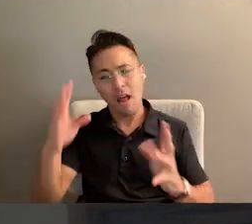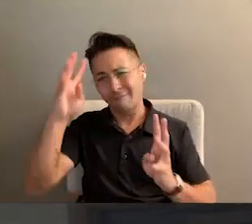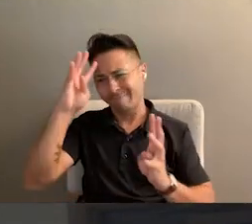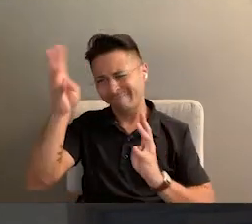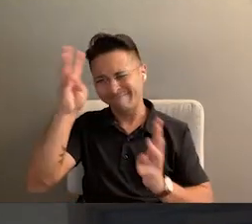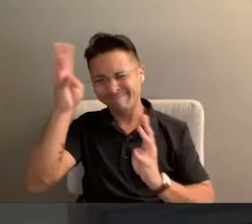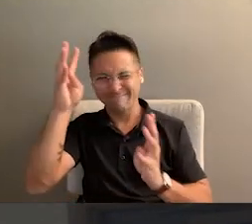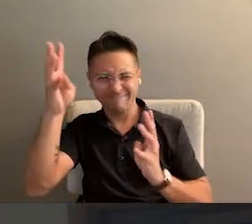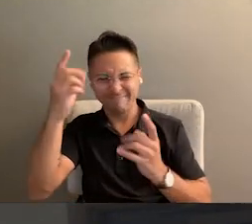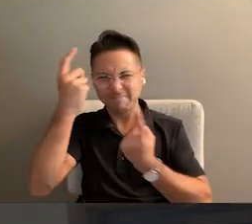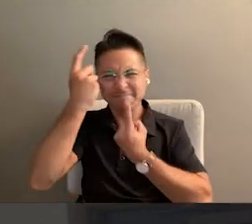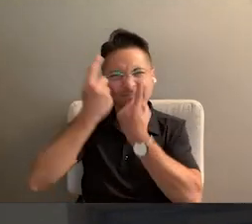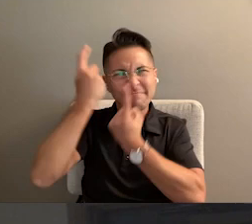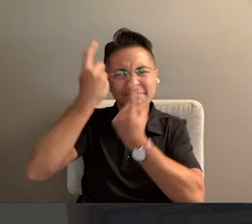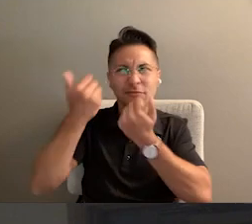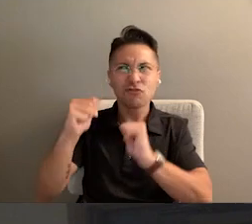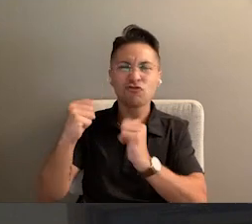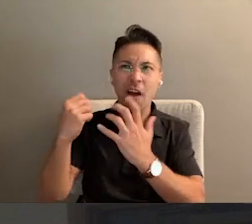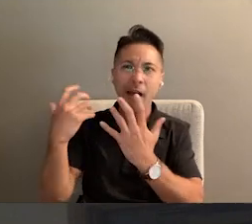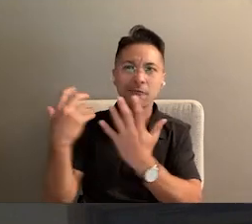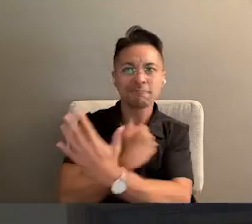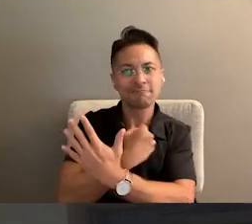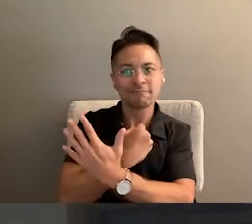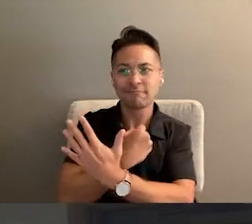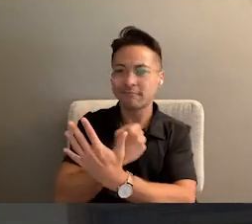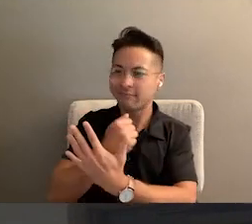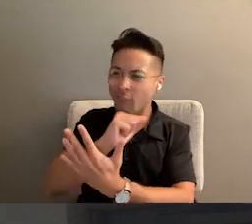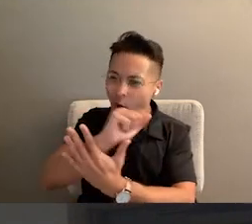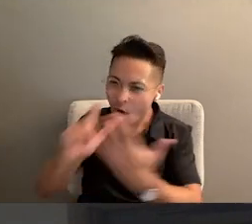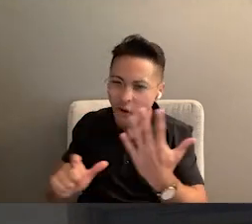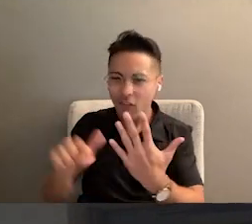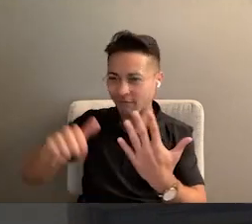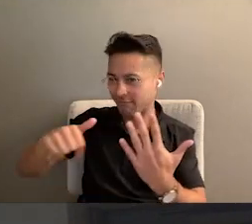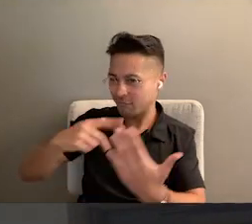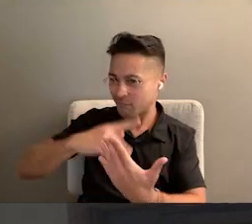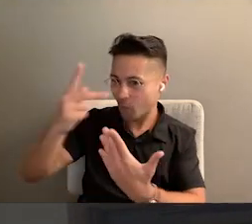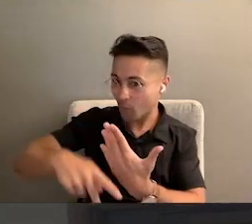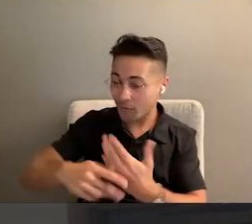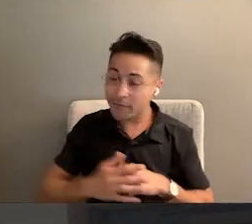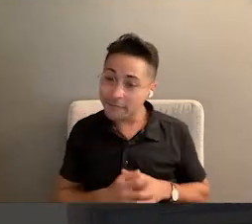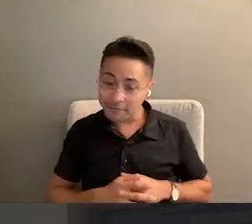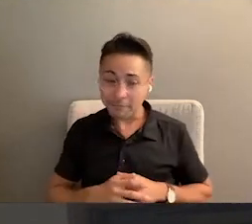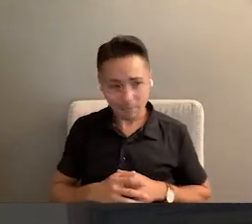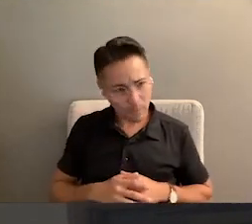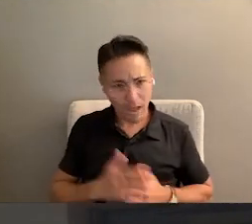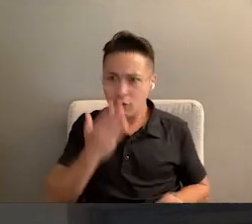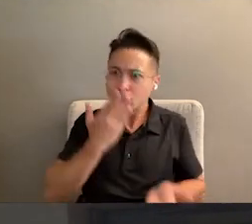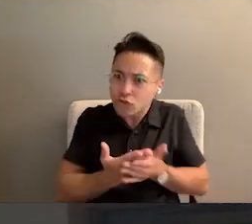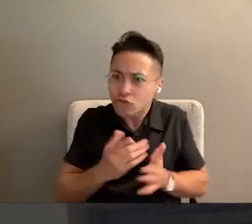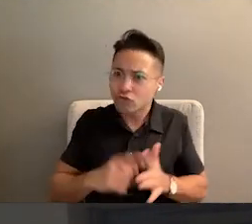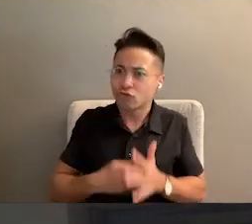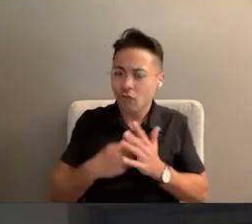Right? So it takes a lot of creative thinking to use the full scope of this program.